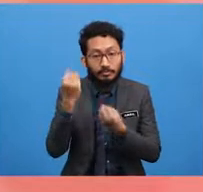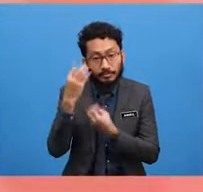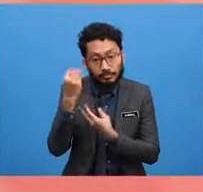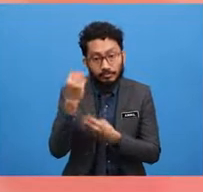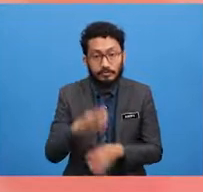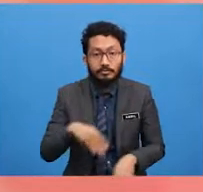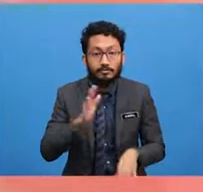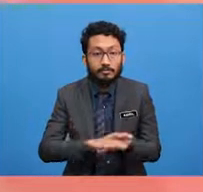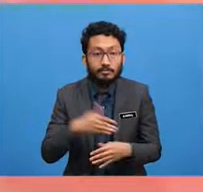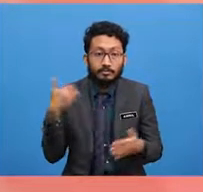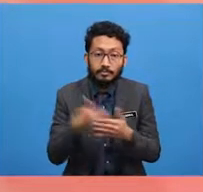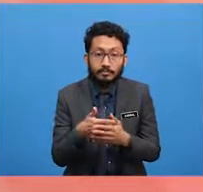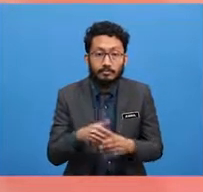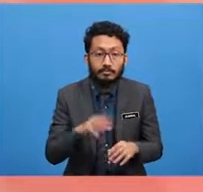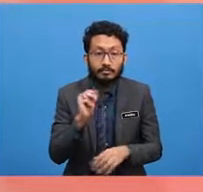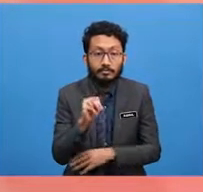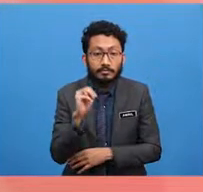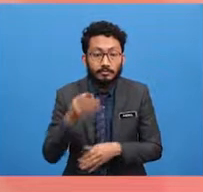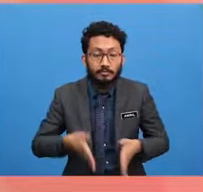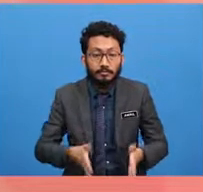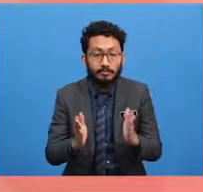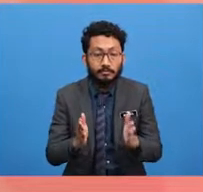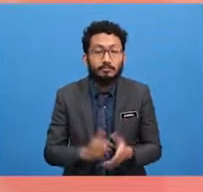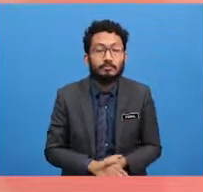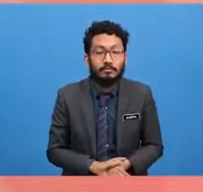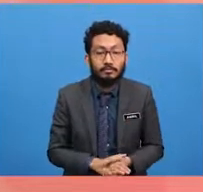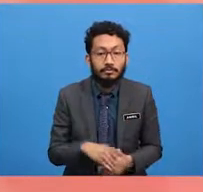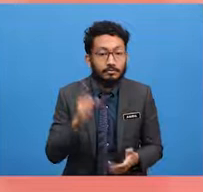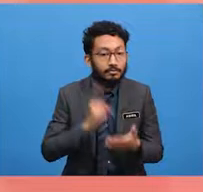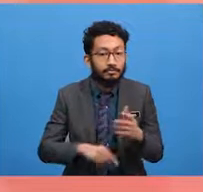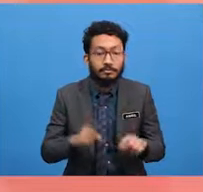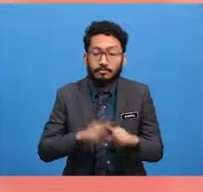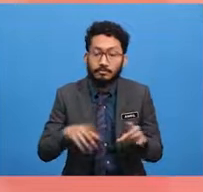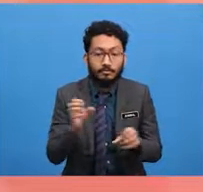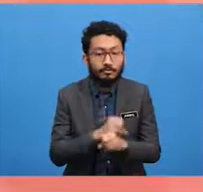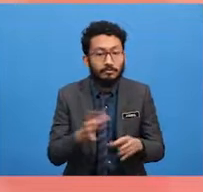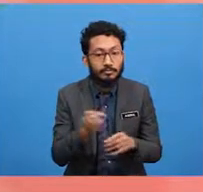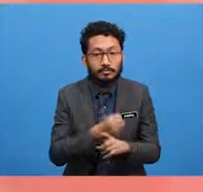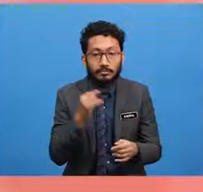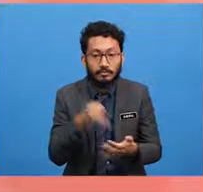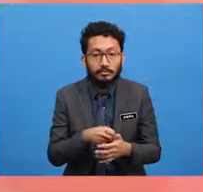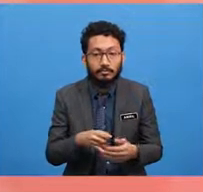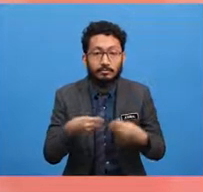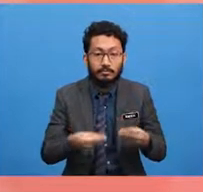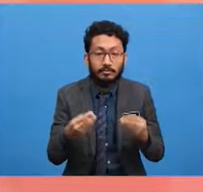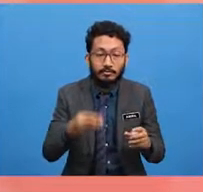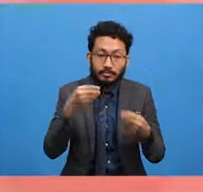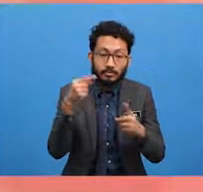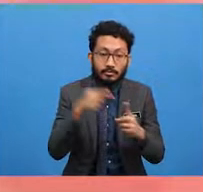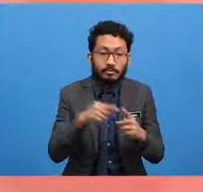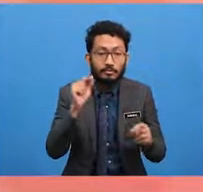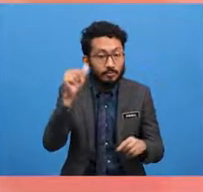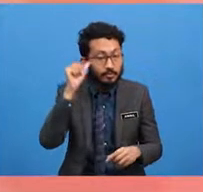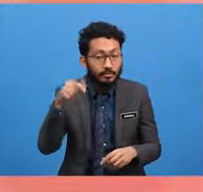Maple Street and Redwood Avenue. You can't miss it. He's giving directions for Andrew to